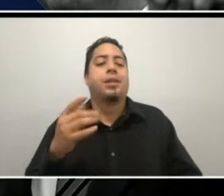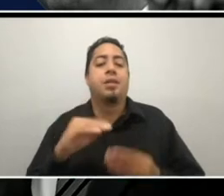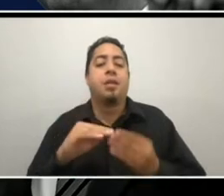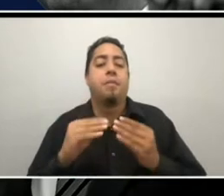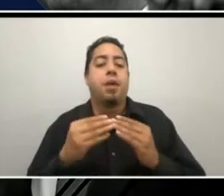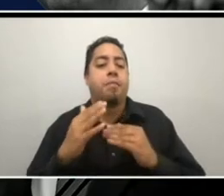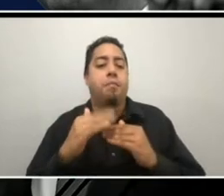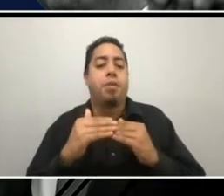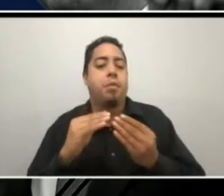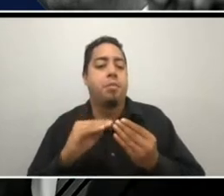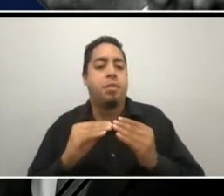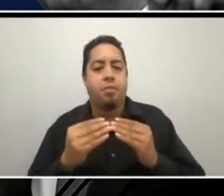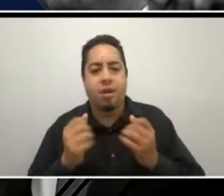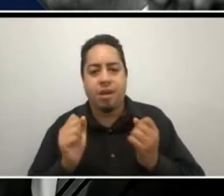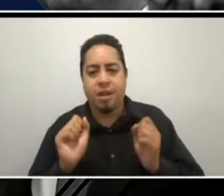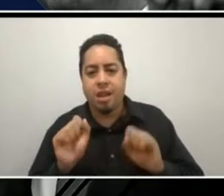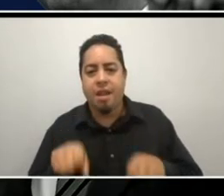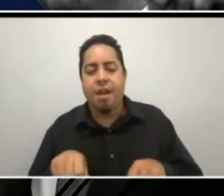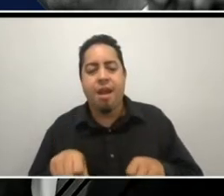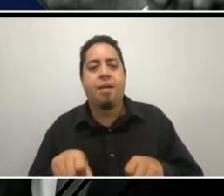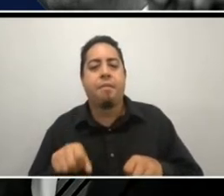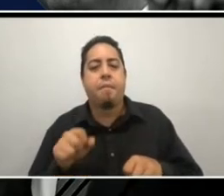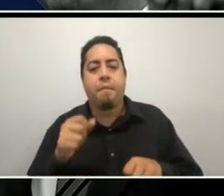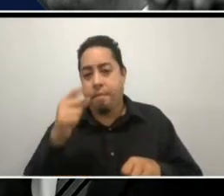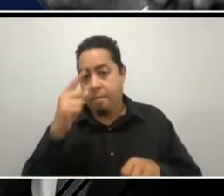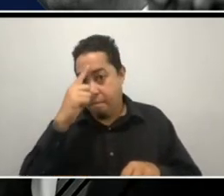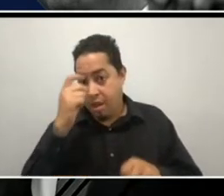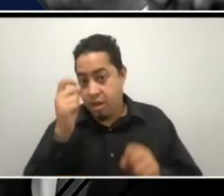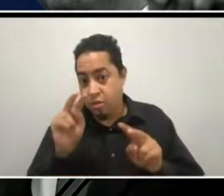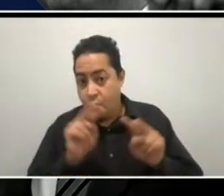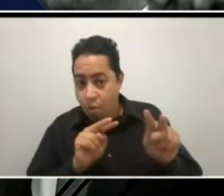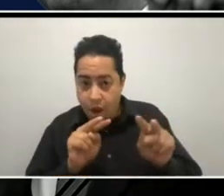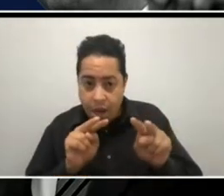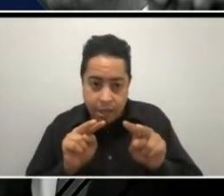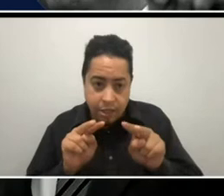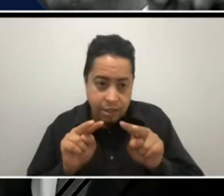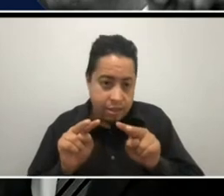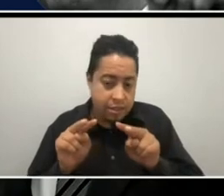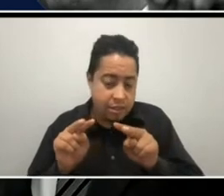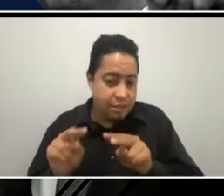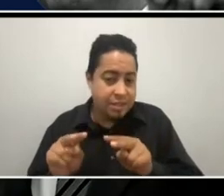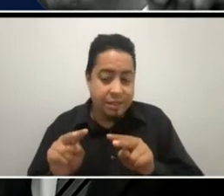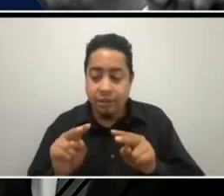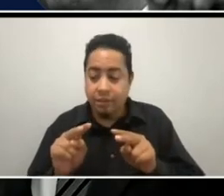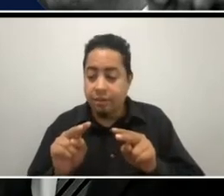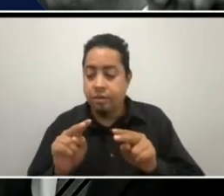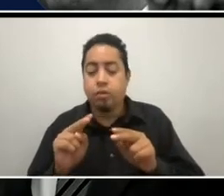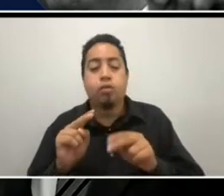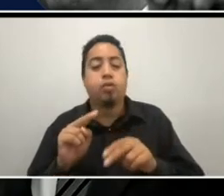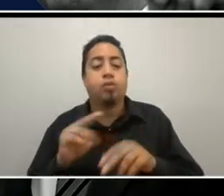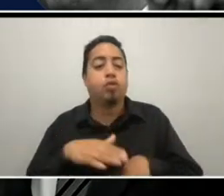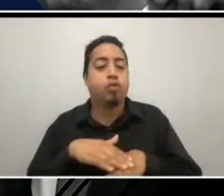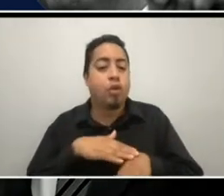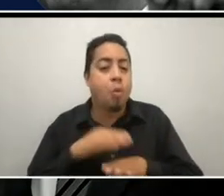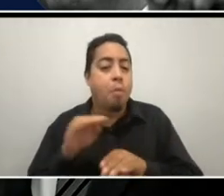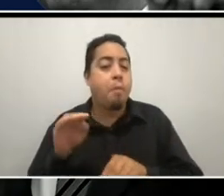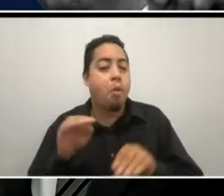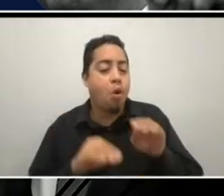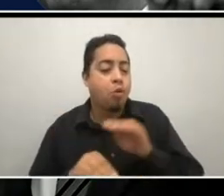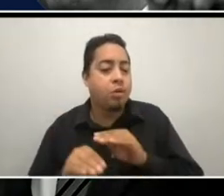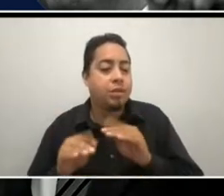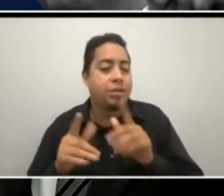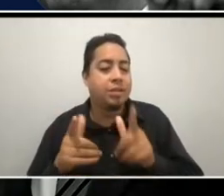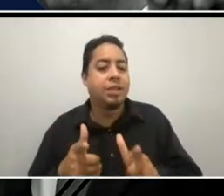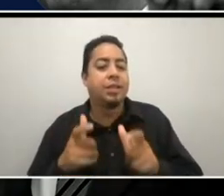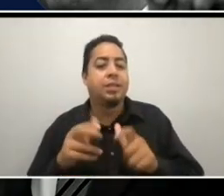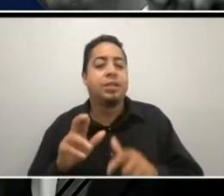we watched it and they watched it certified in slow motion, instant replay, if you can believe it,